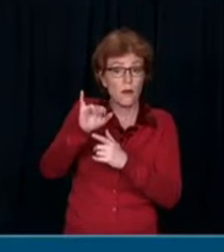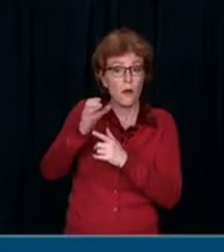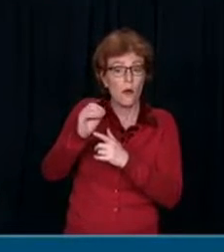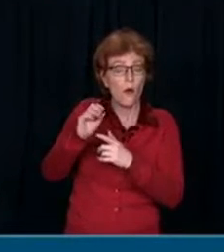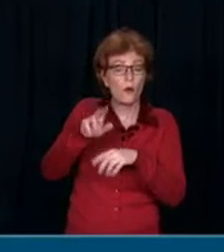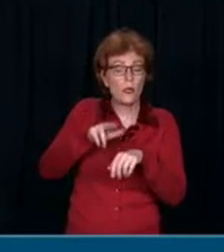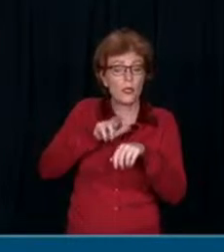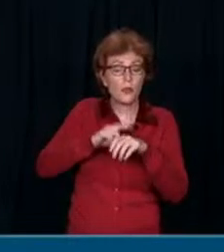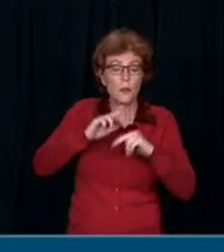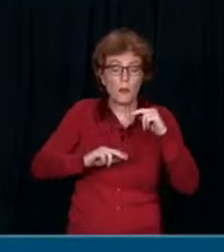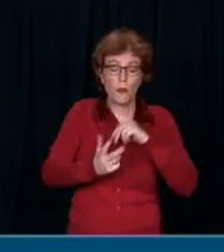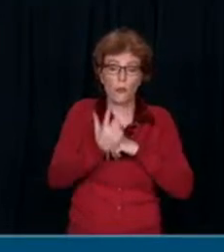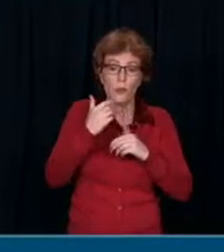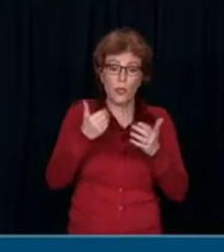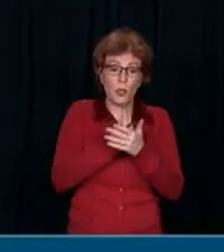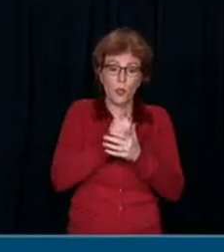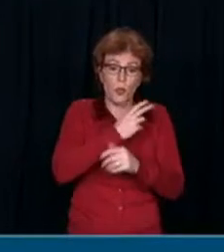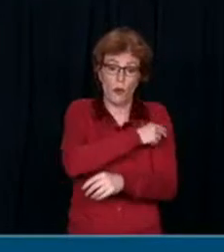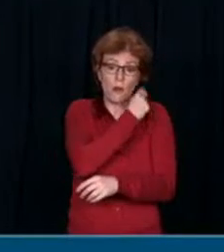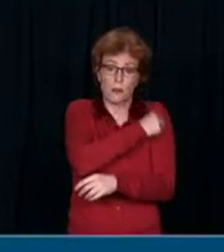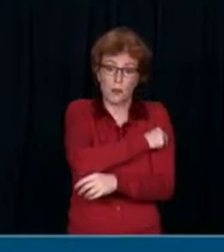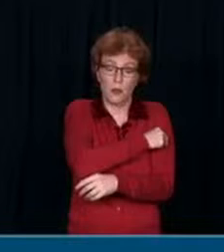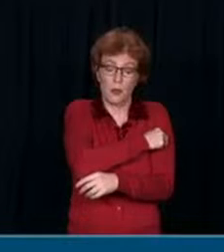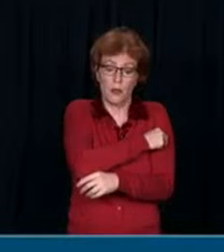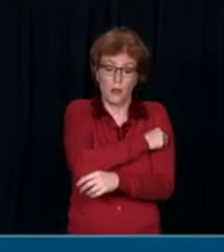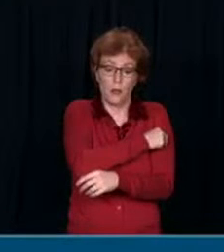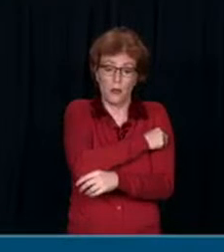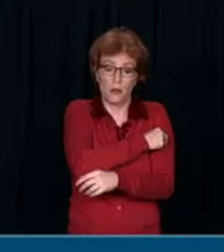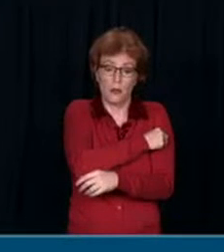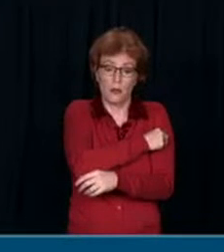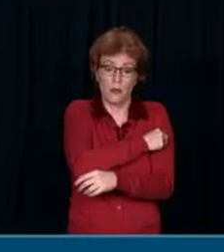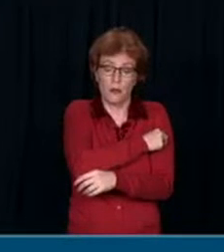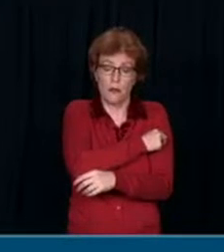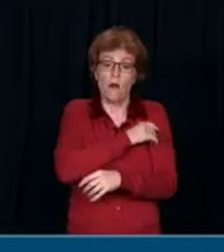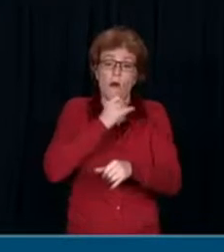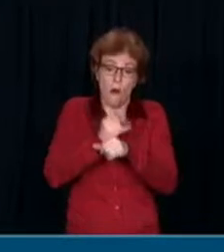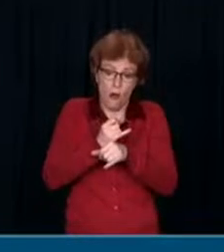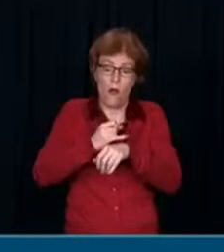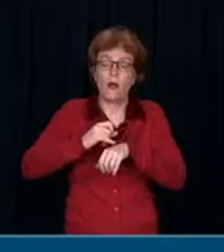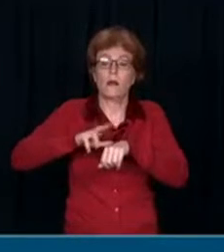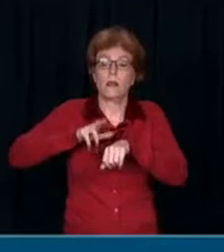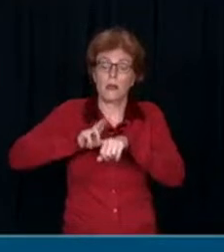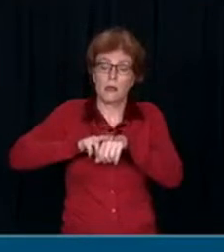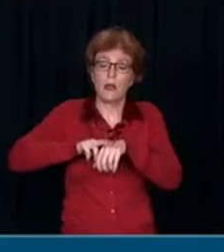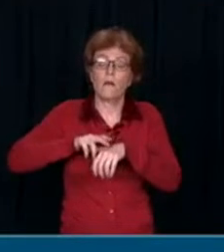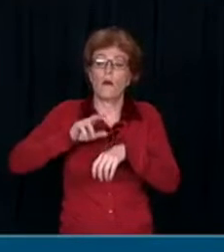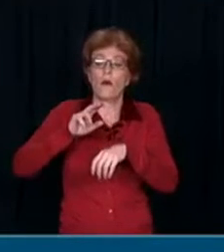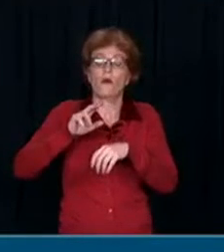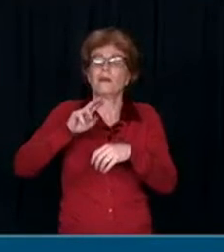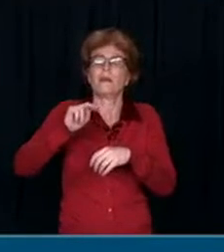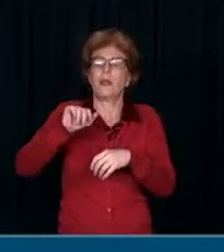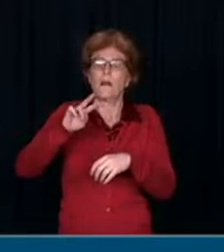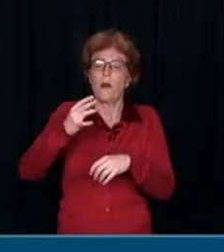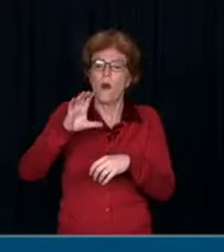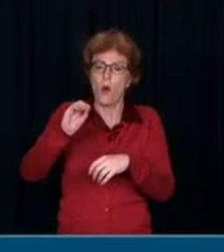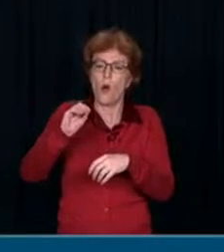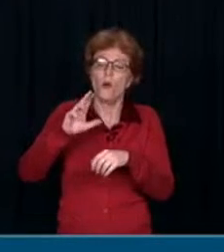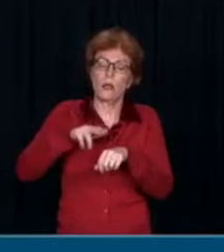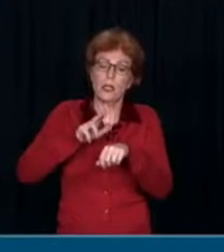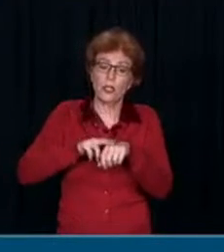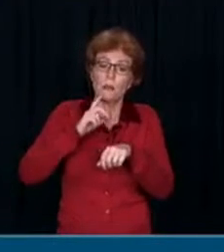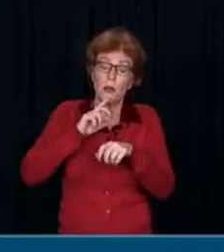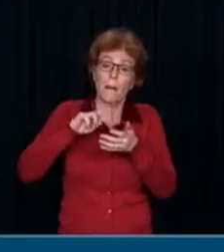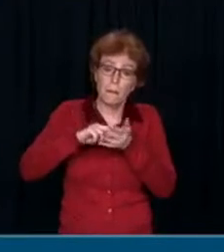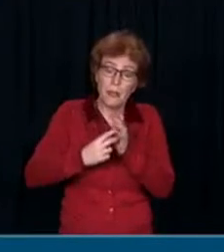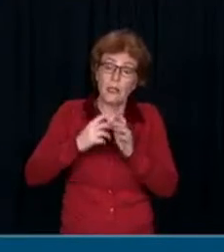built 3 new hospitals on the Navajo Nation. Of course, you build a hospital, you need to